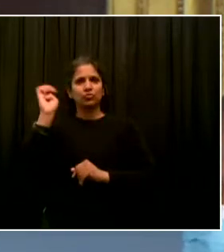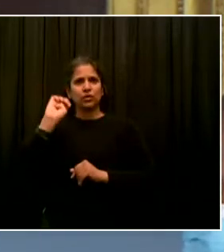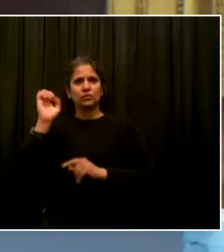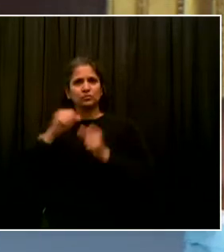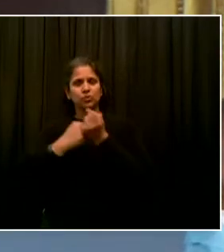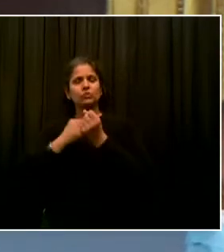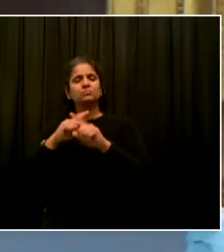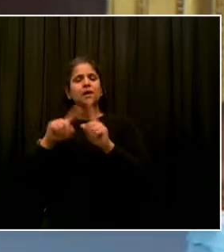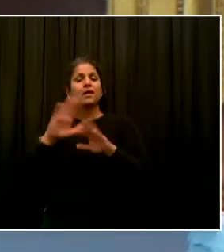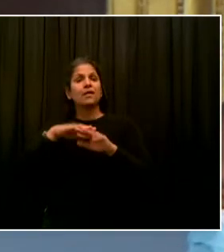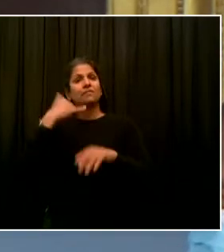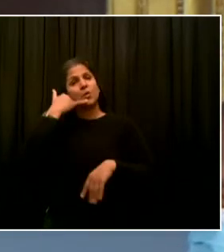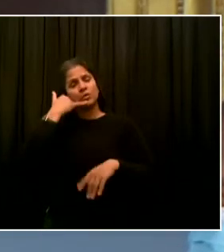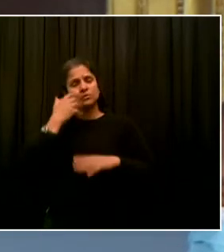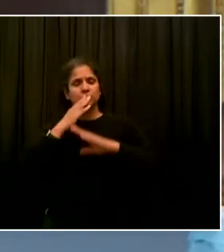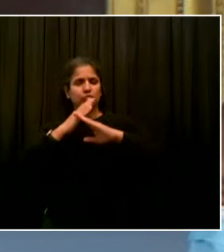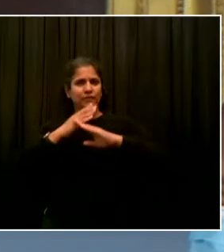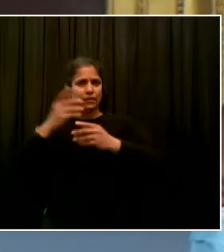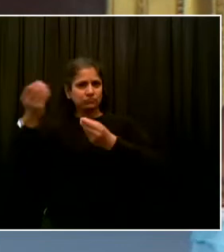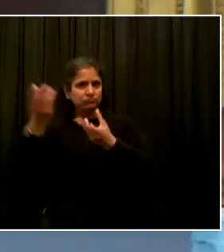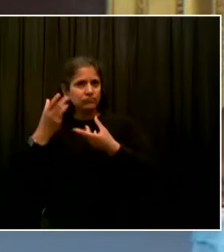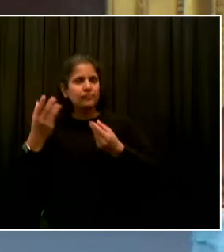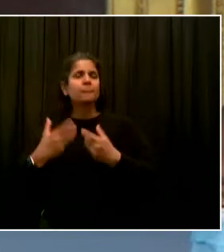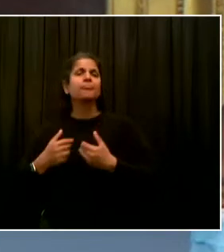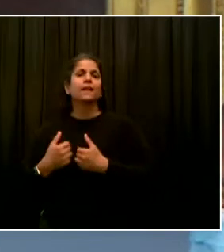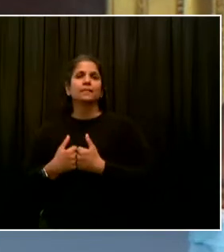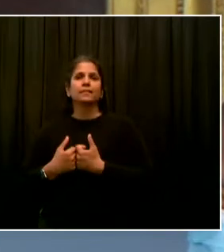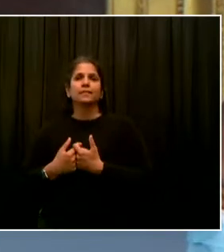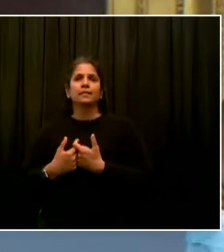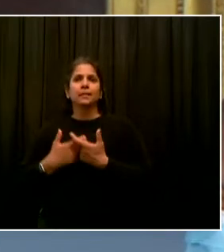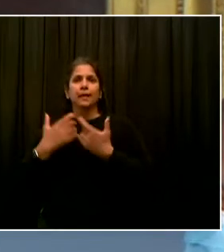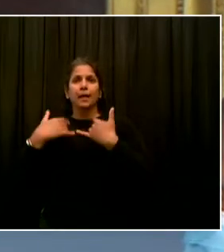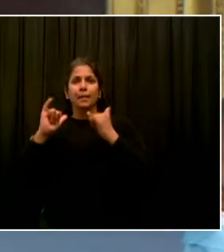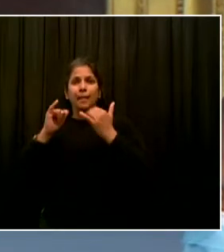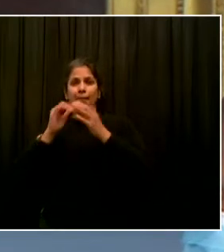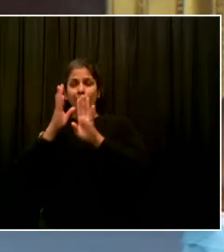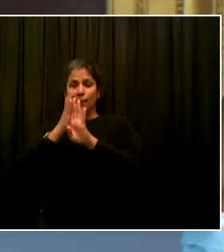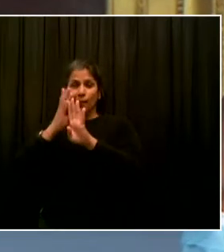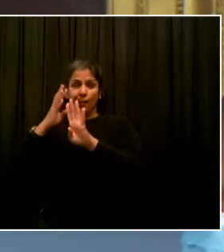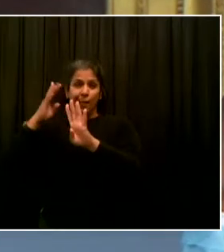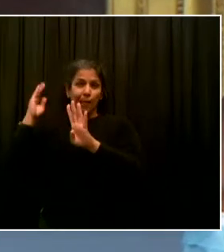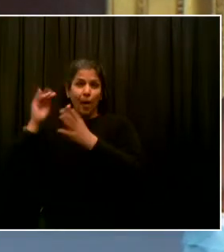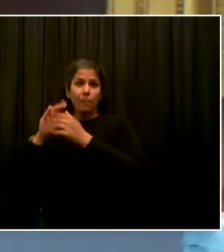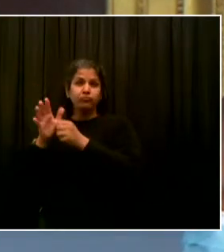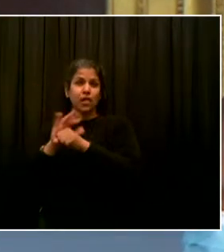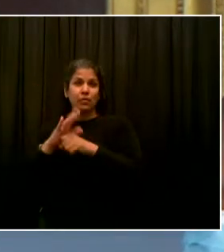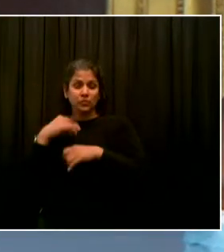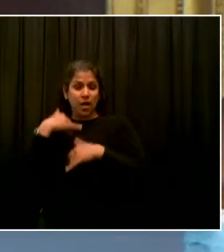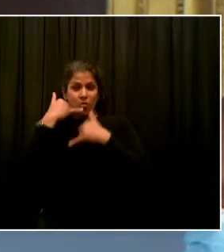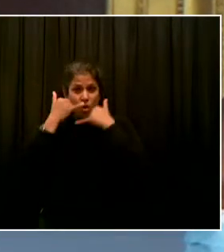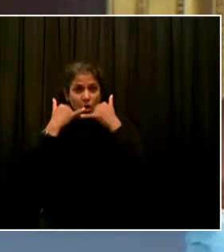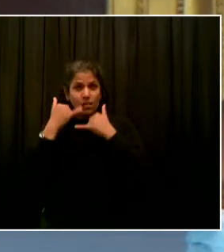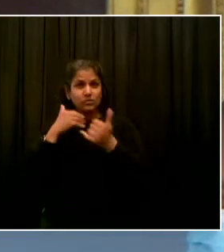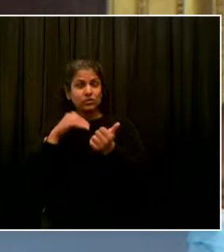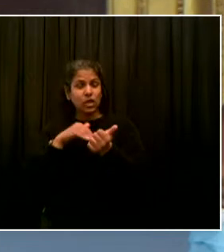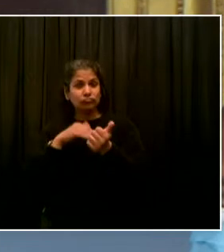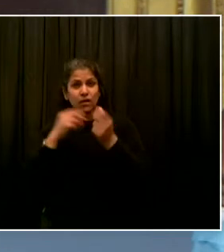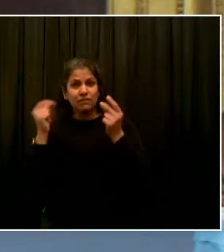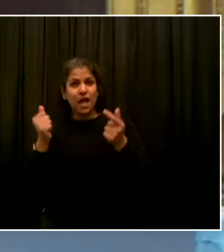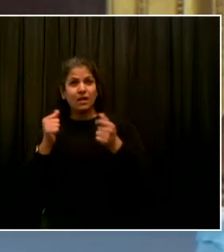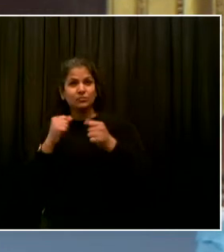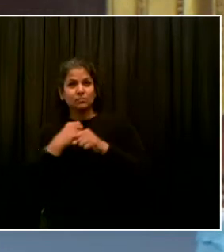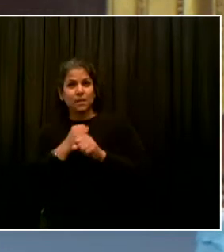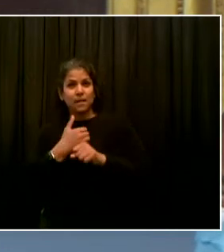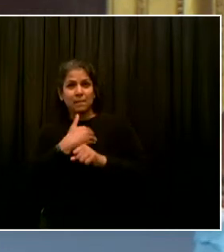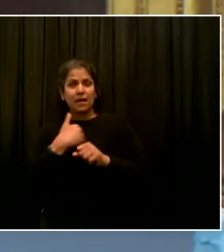busier, sometimes where it's less busy. I recently called myself for a family member. I was on the phone with a doctor in a matter of minutes. I've heard others say they had to wait a half